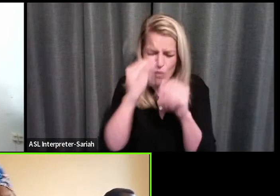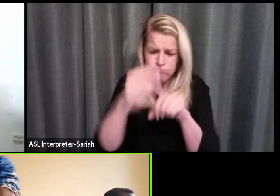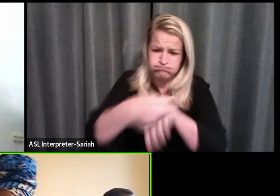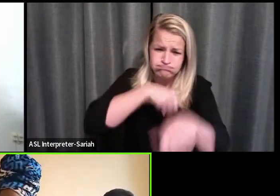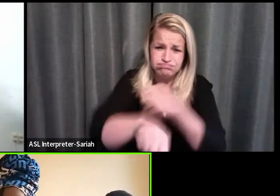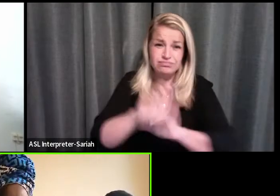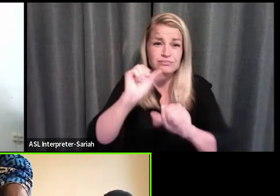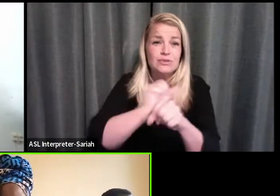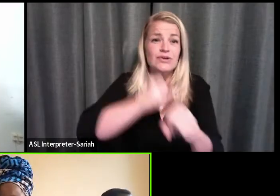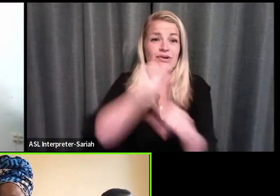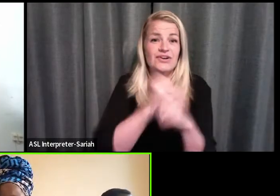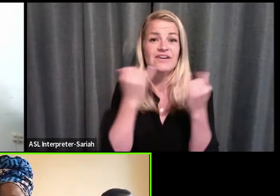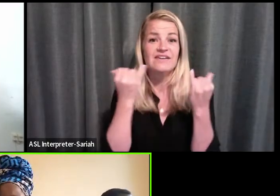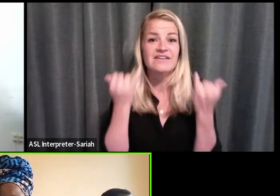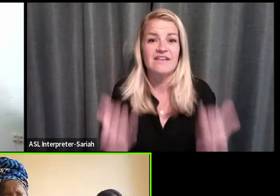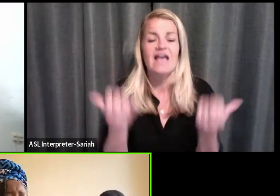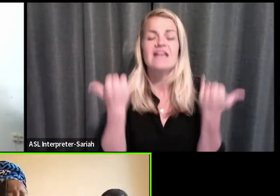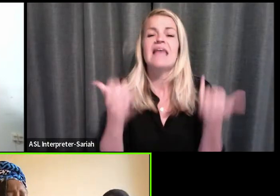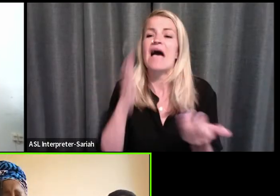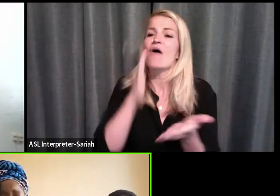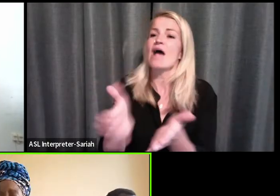mind? This is a call to